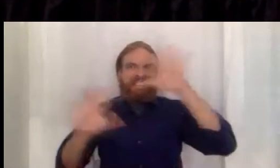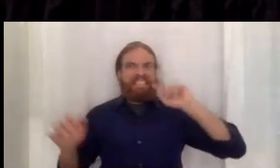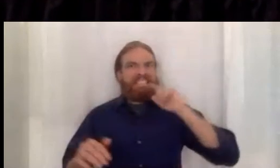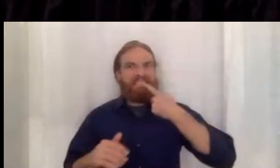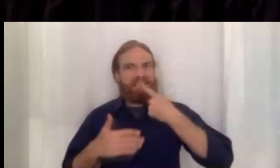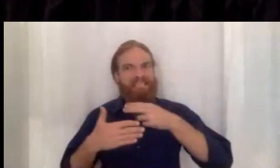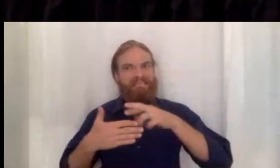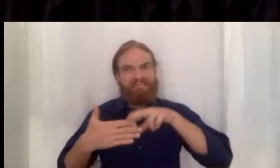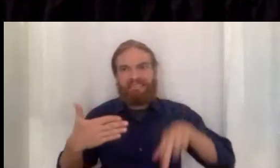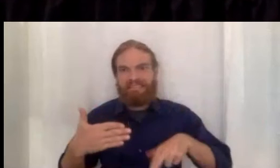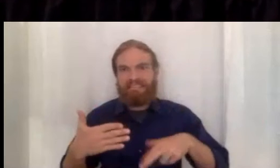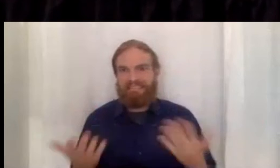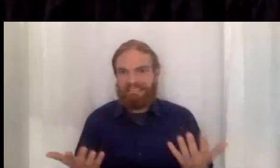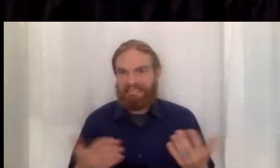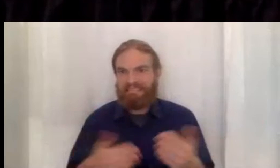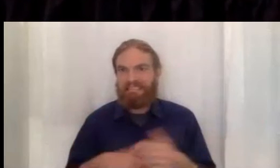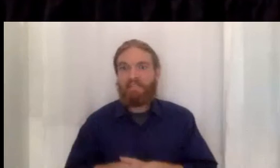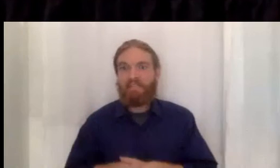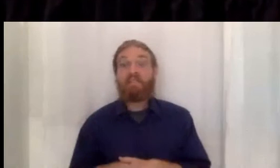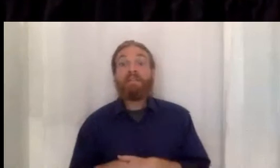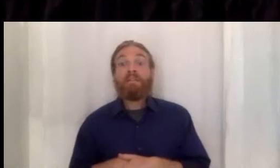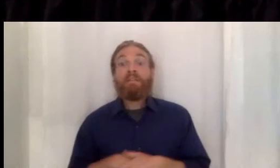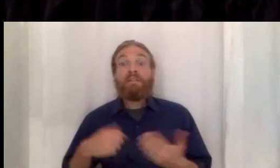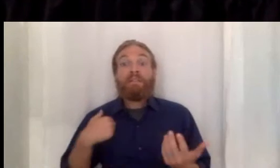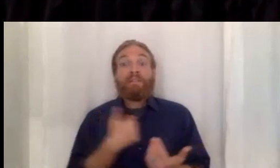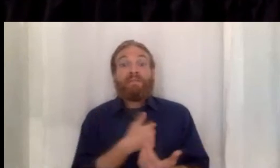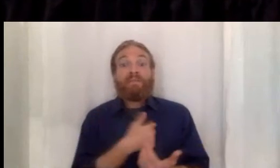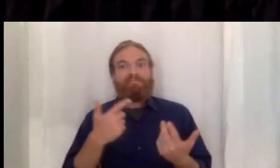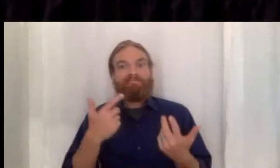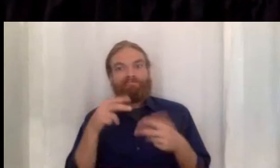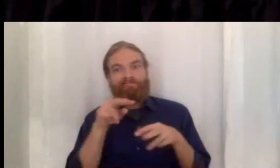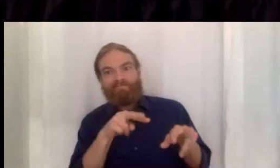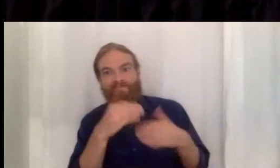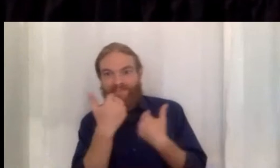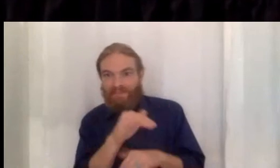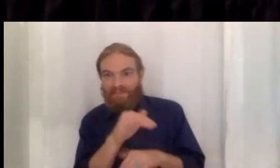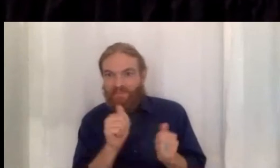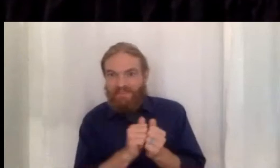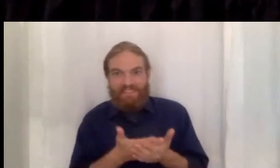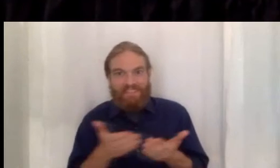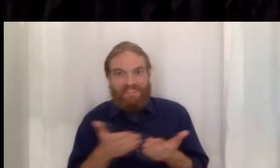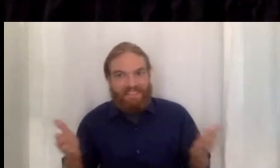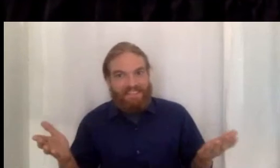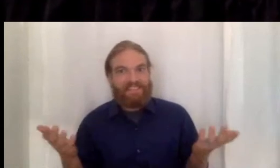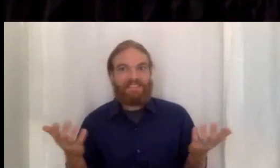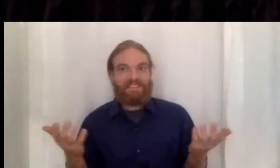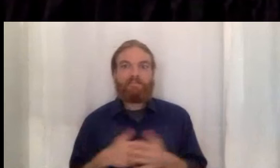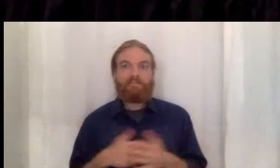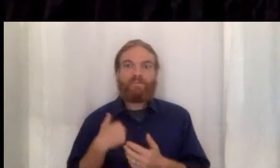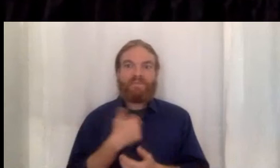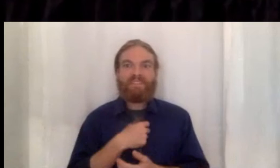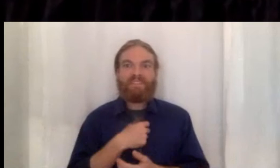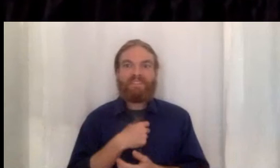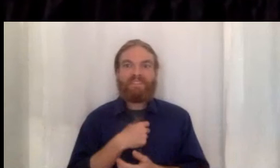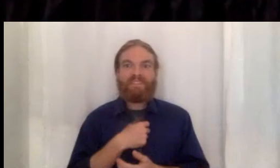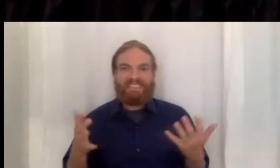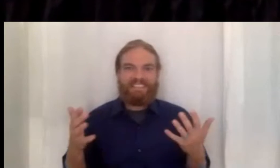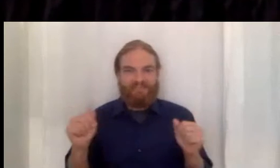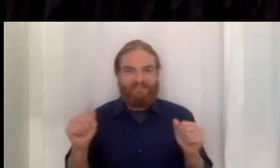supplies now. But there is do the calculation on how costly that is